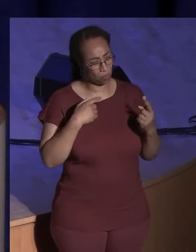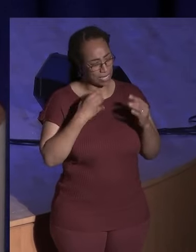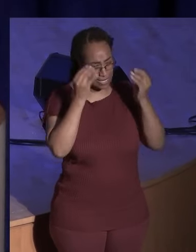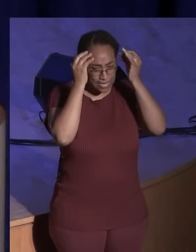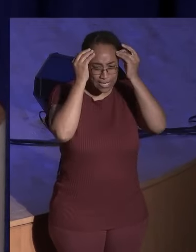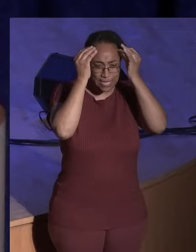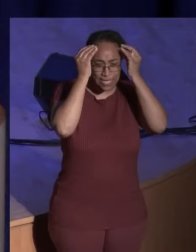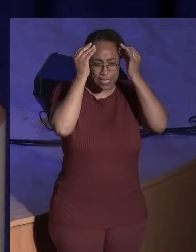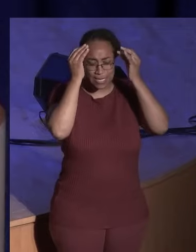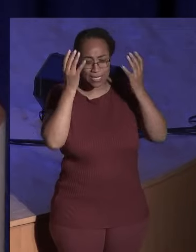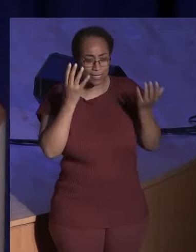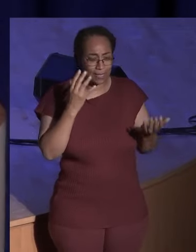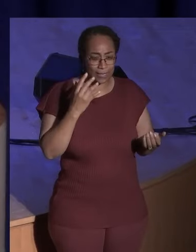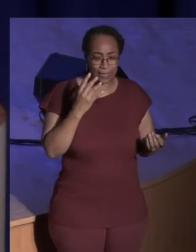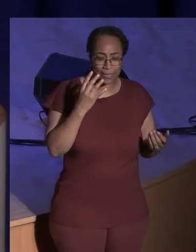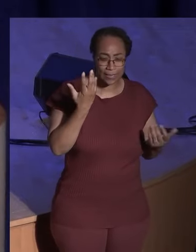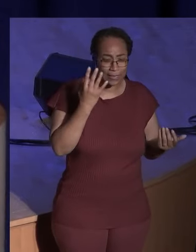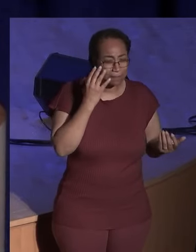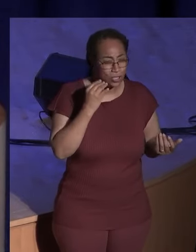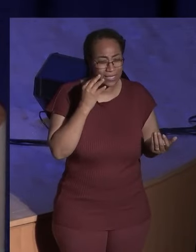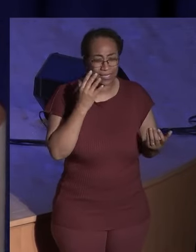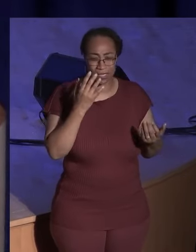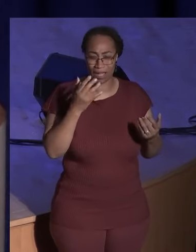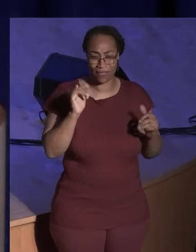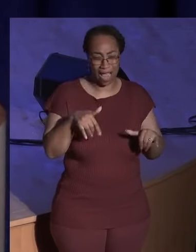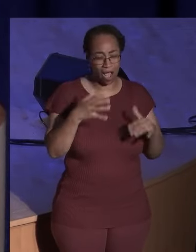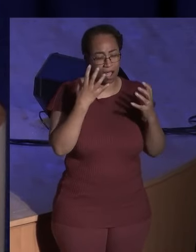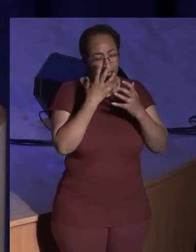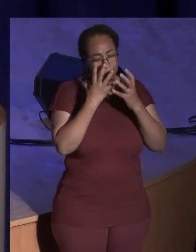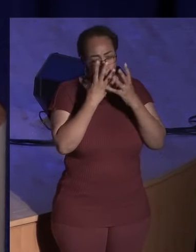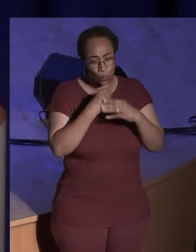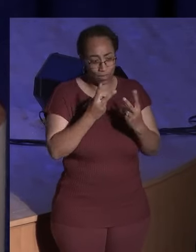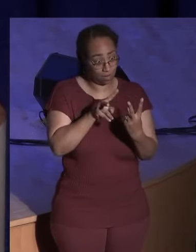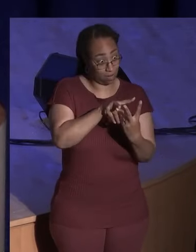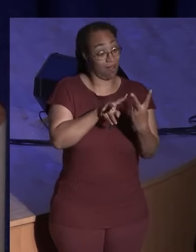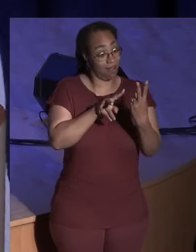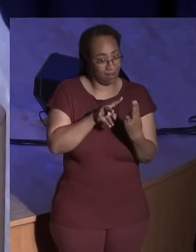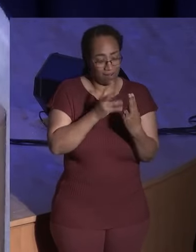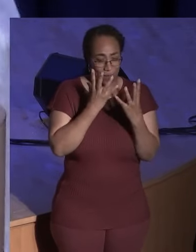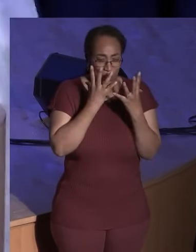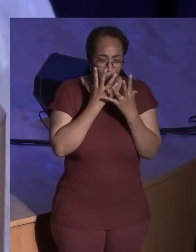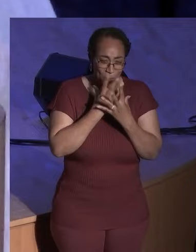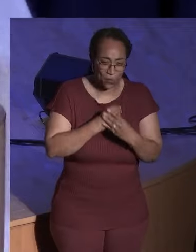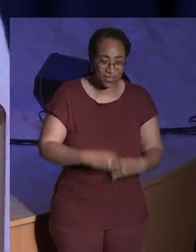think, beauty together. So Cynthia, I want to thank you again, and your staff, please join us.